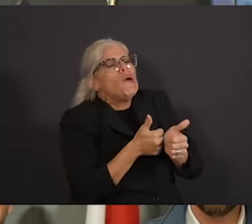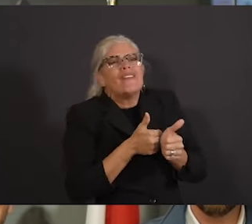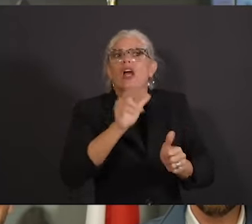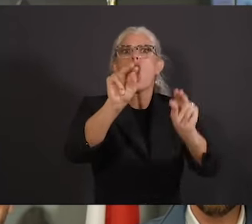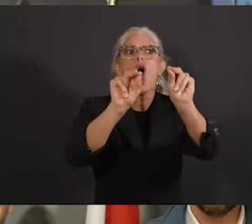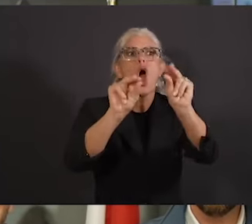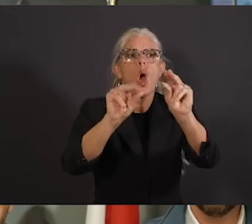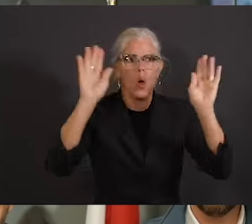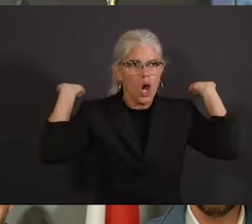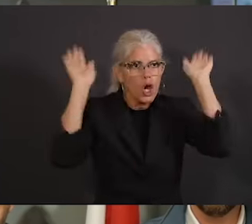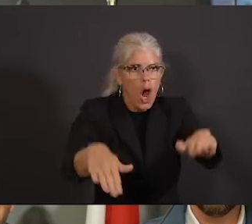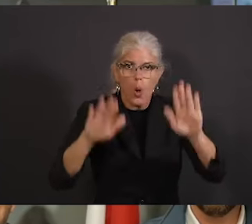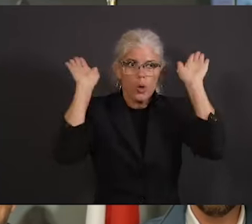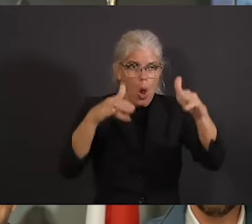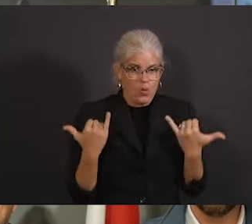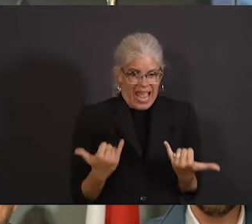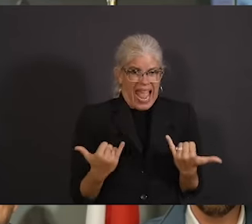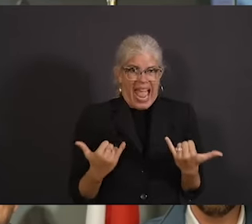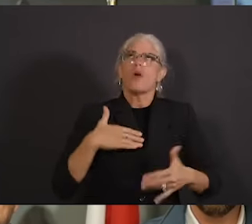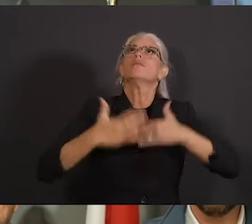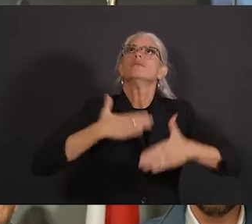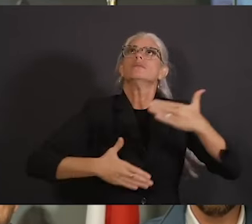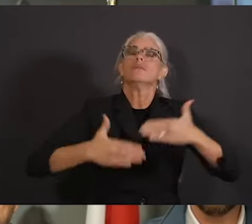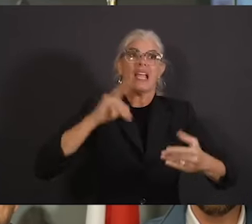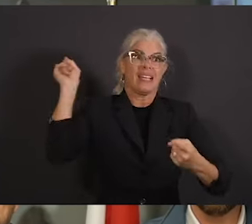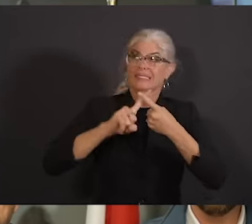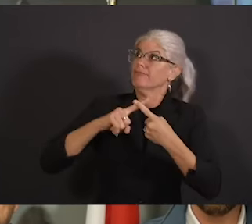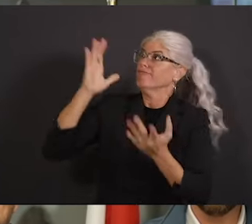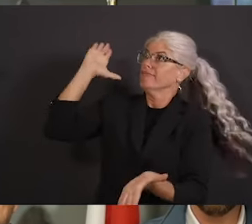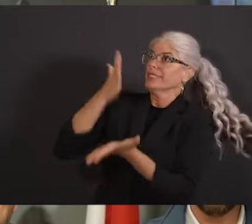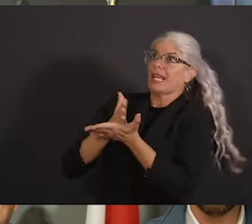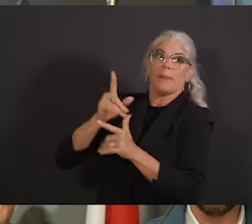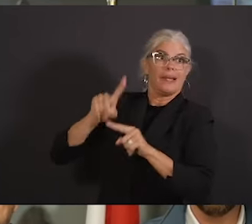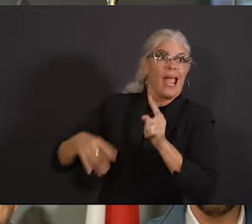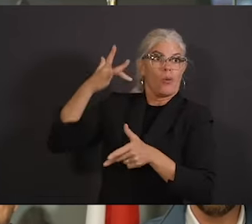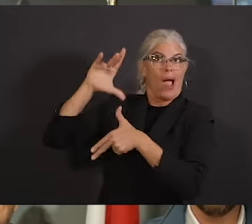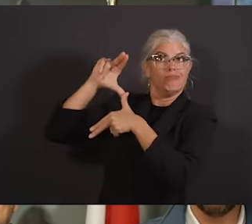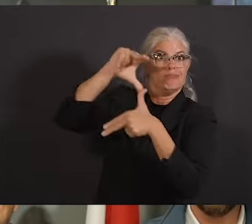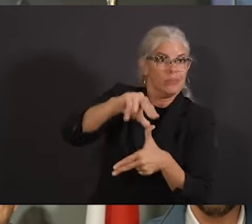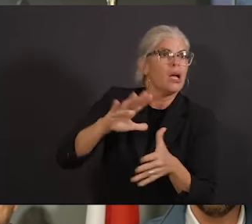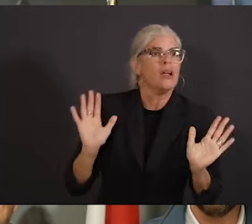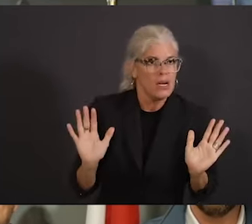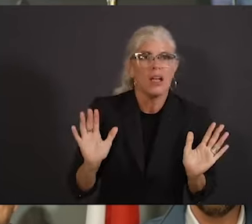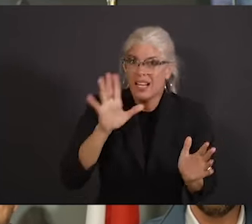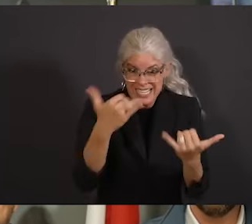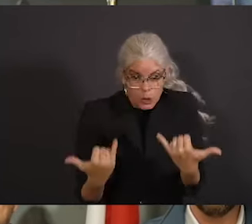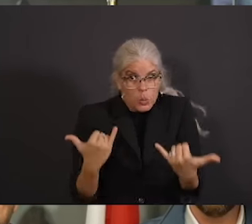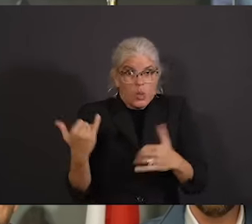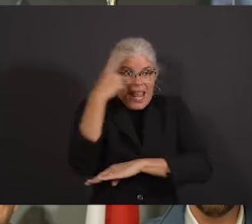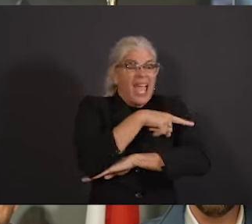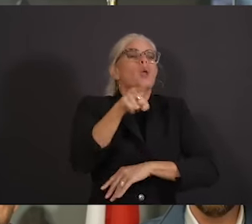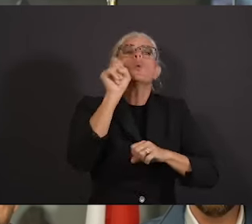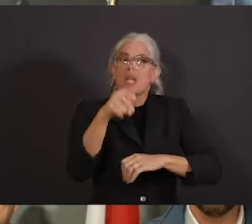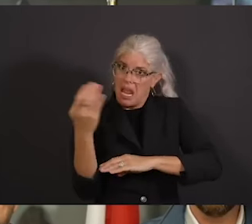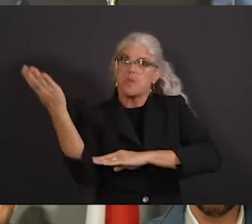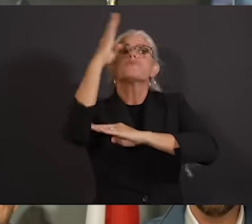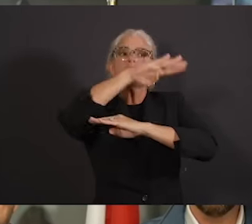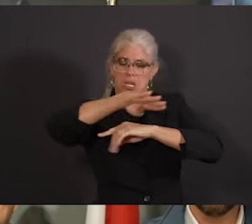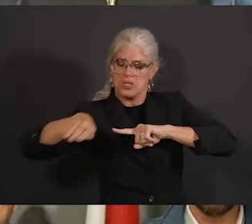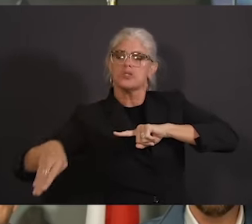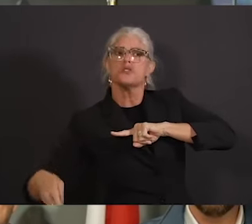to do so. Clearly, we're going to be able to work all the way through today. And probably all the way through